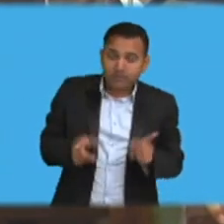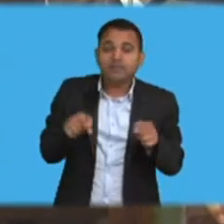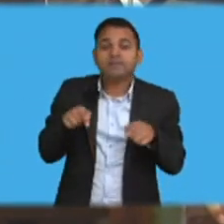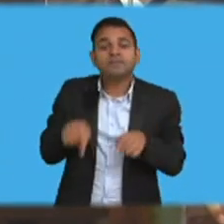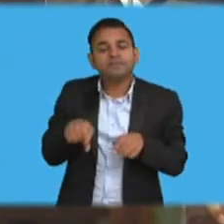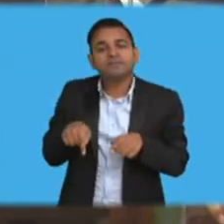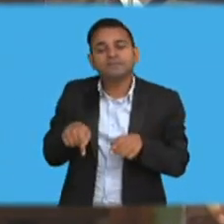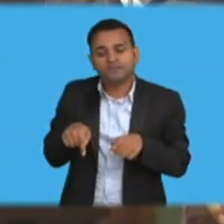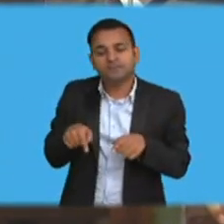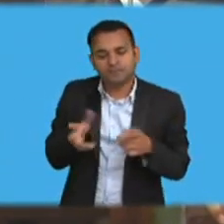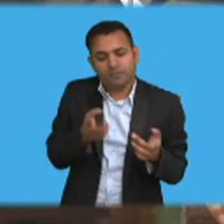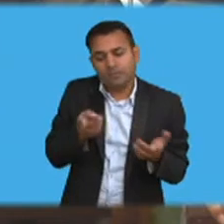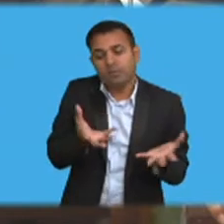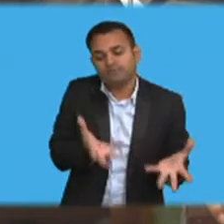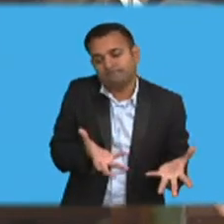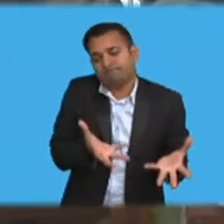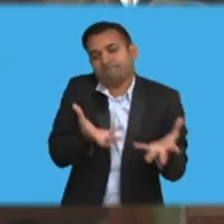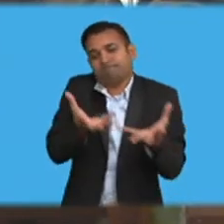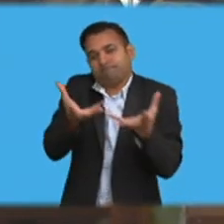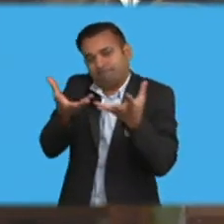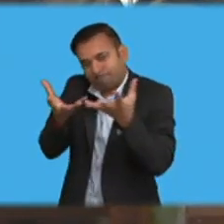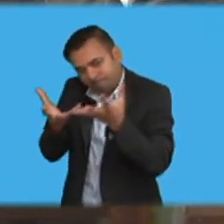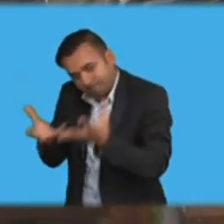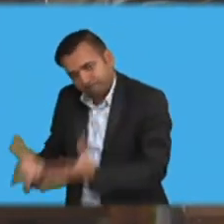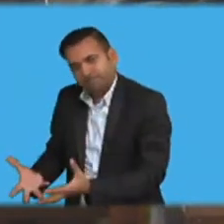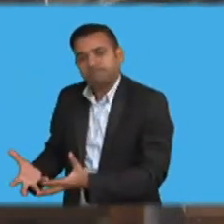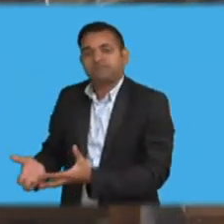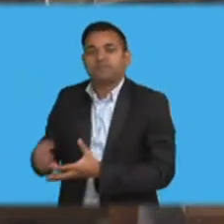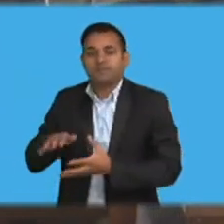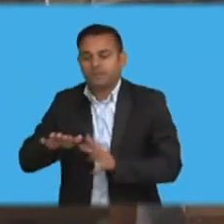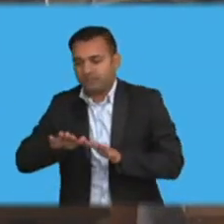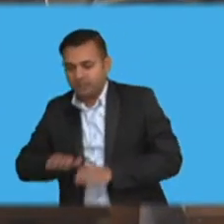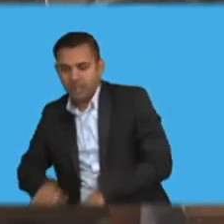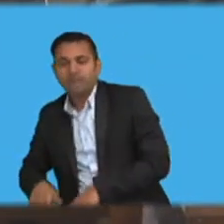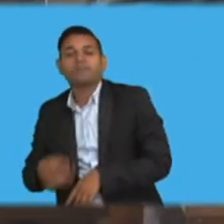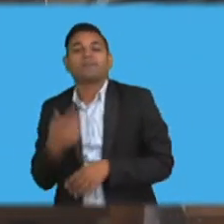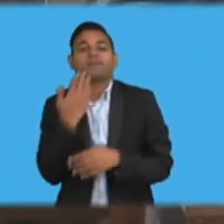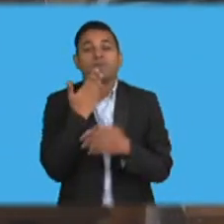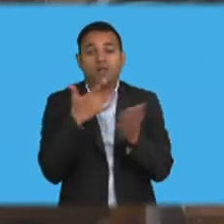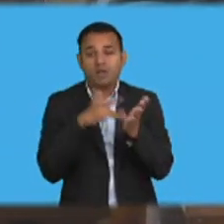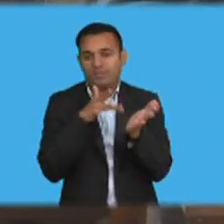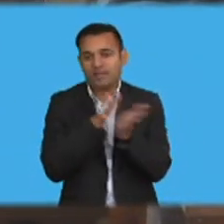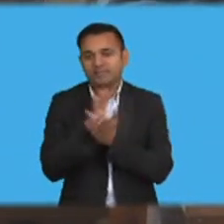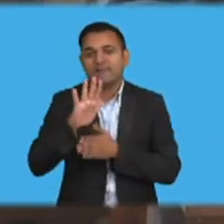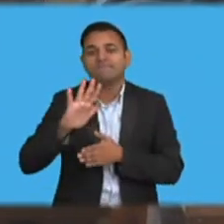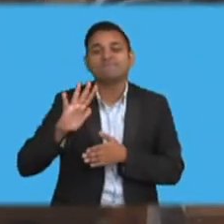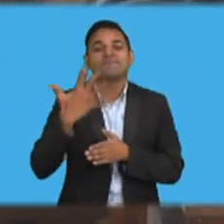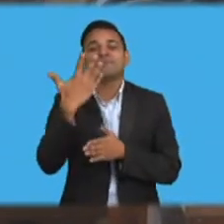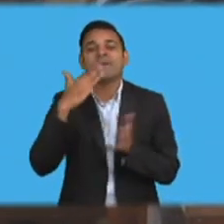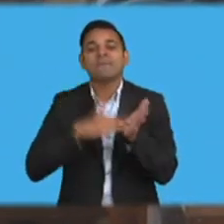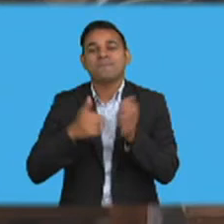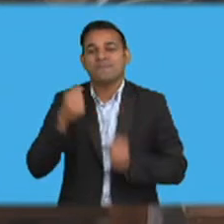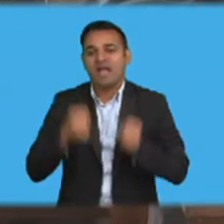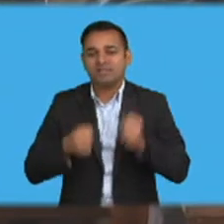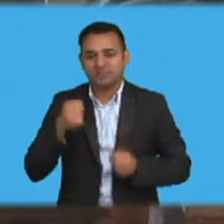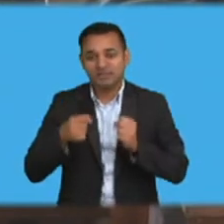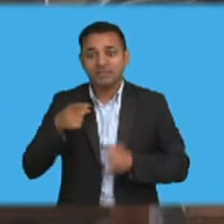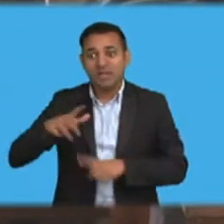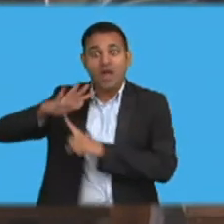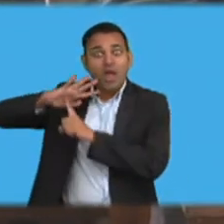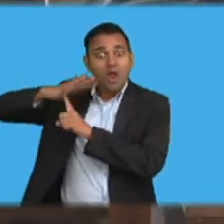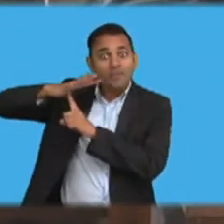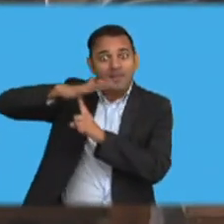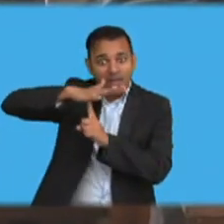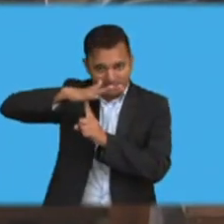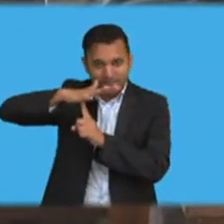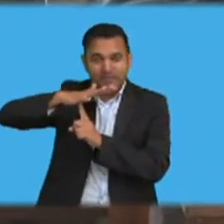2 pilots were brought down from the wreckage on Thursday, 1st of March, to Dongoro village by helicopter and then transported by road